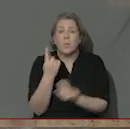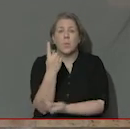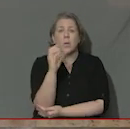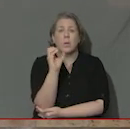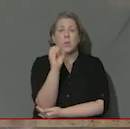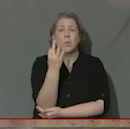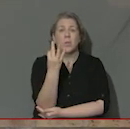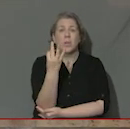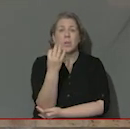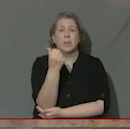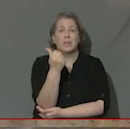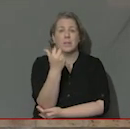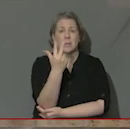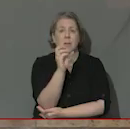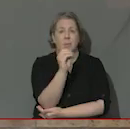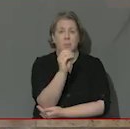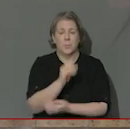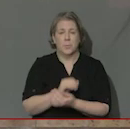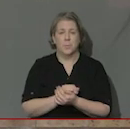103,680.